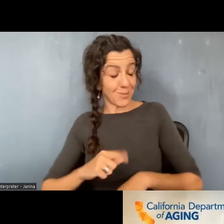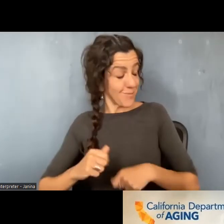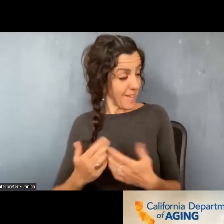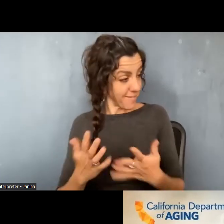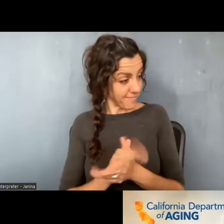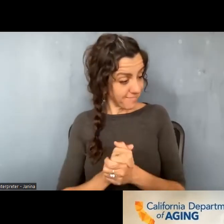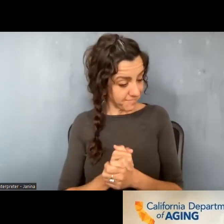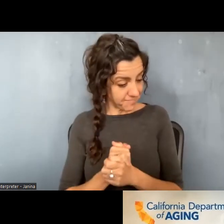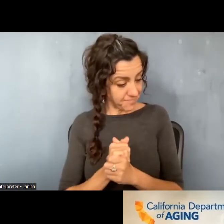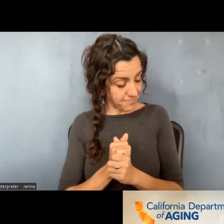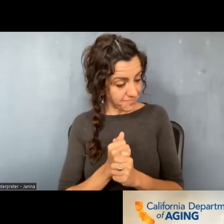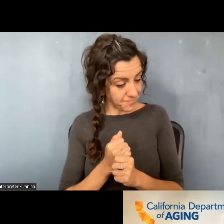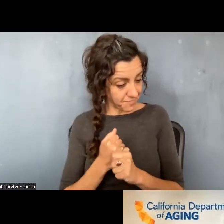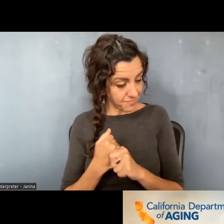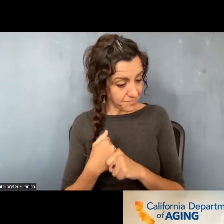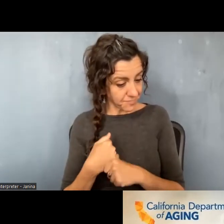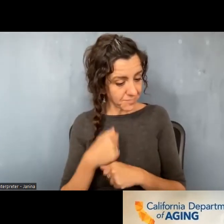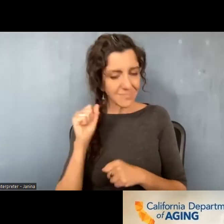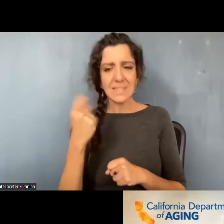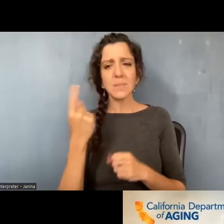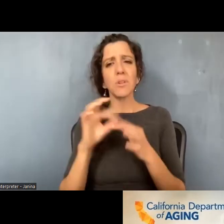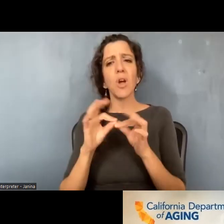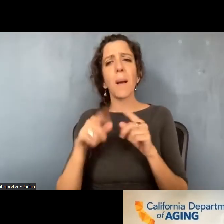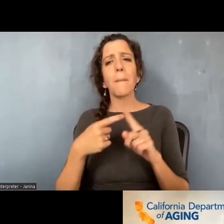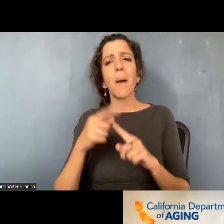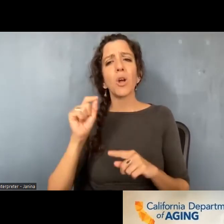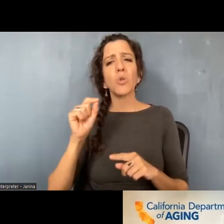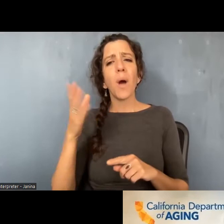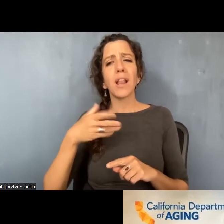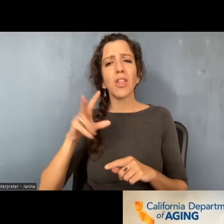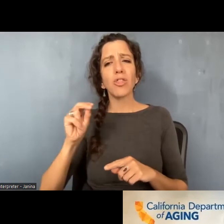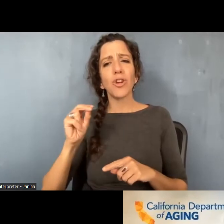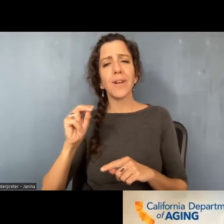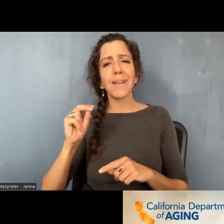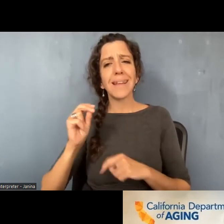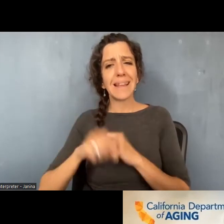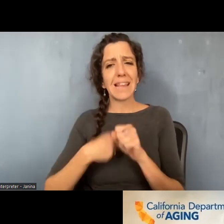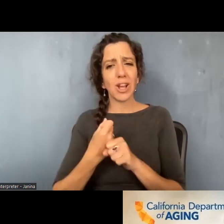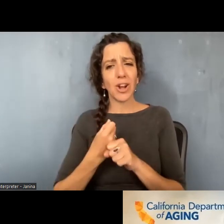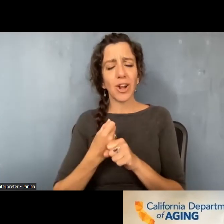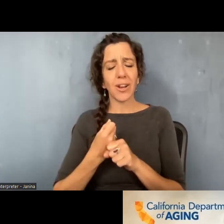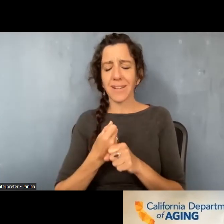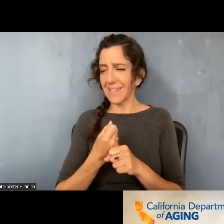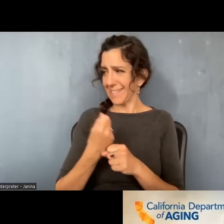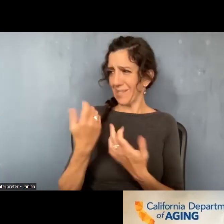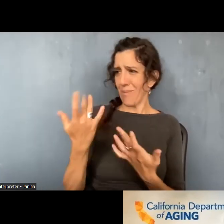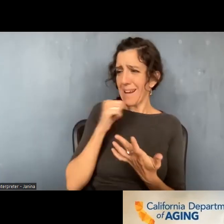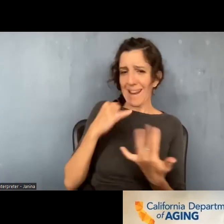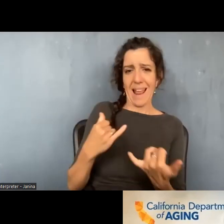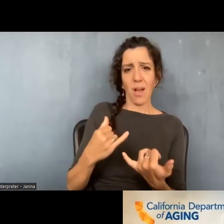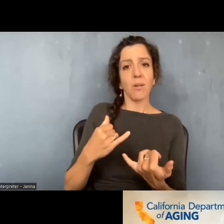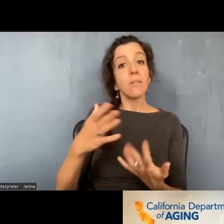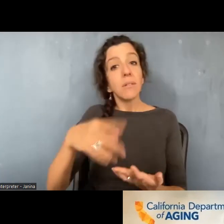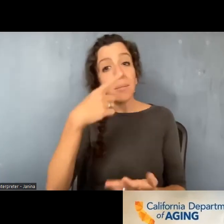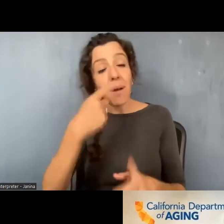Can someone talk to the 2030 date that was given? That's 8 years away, and why not now? Susan, you want to elaborate a little bit on that data slide